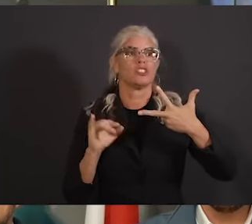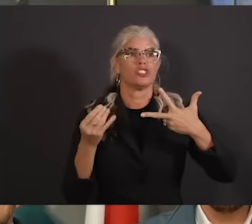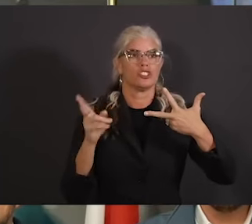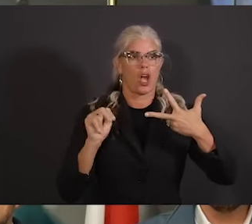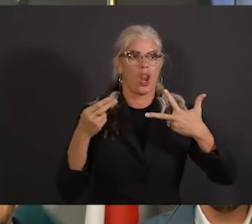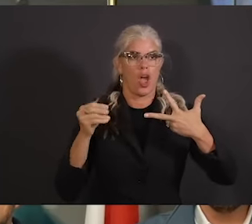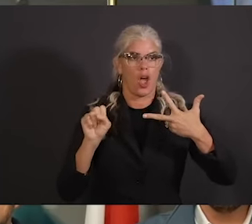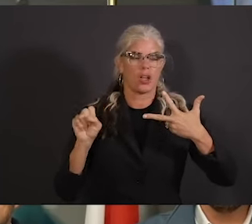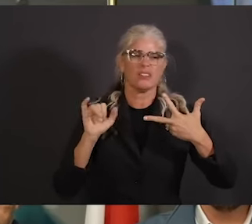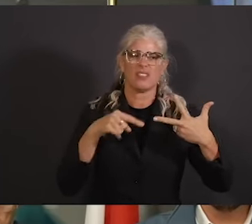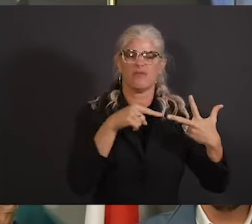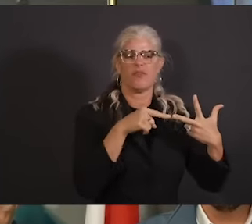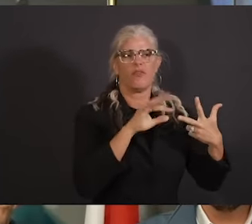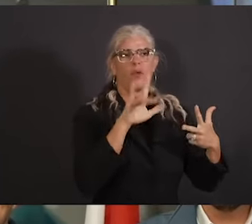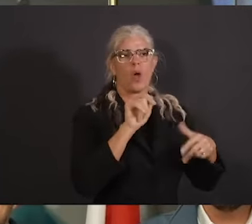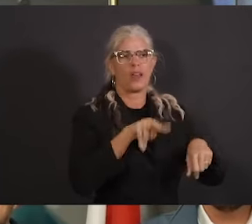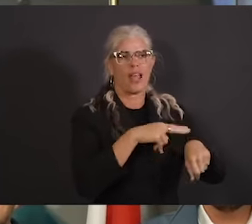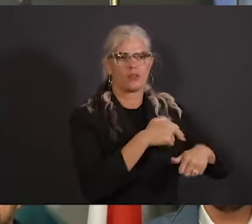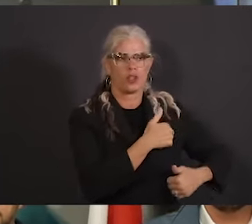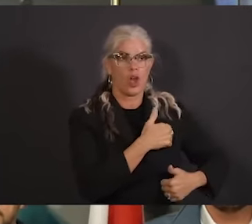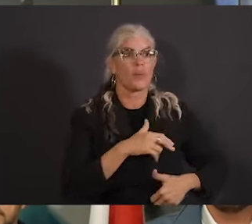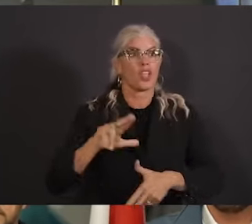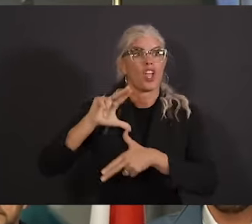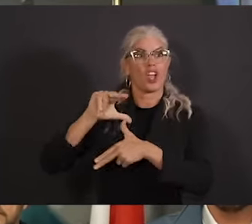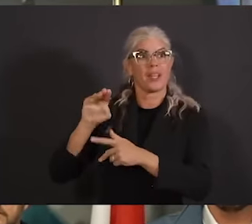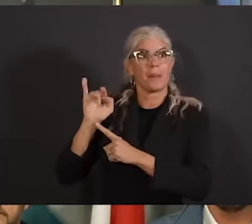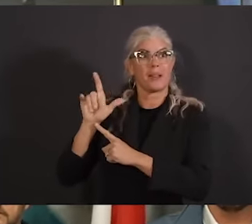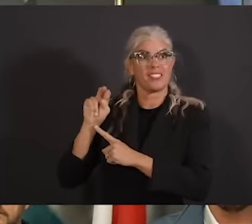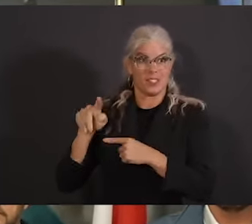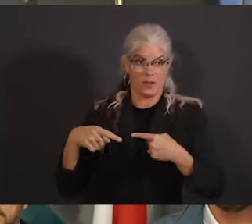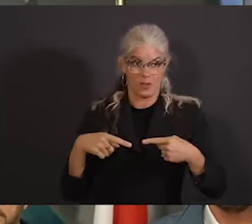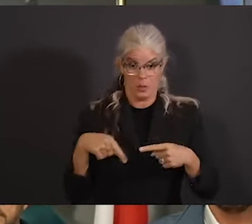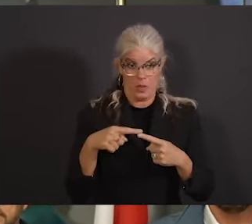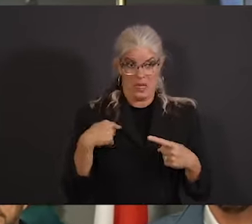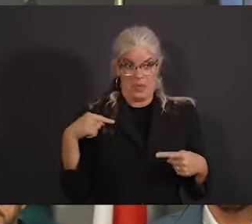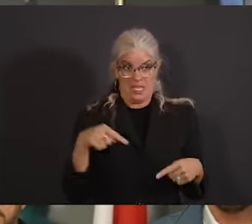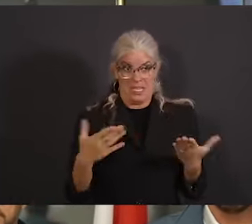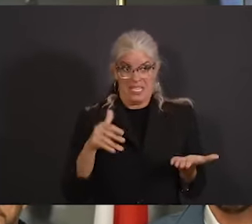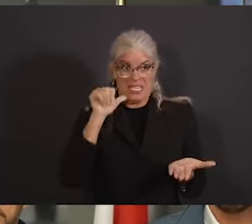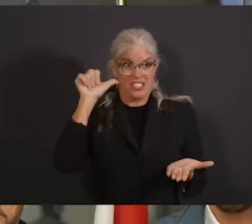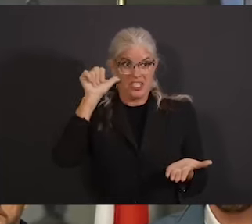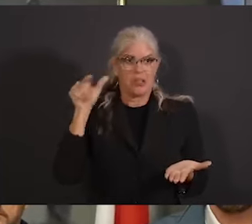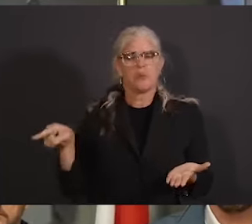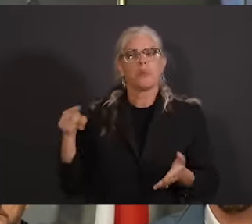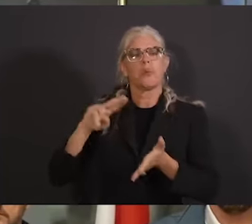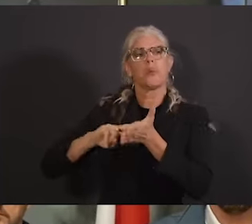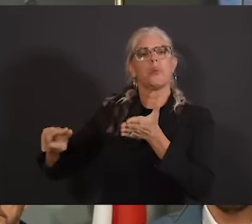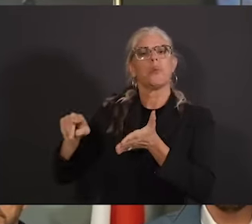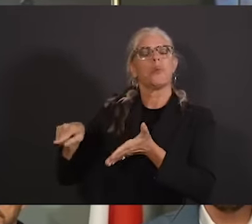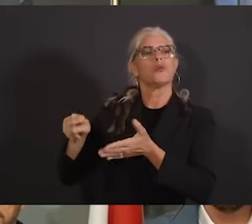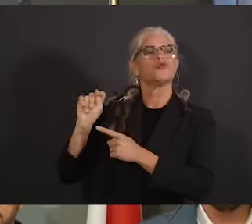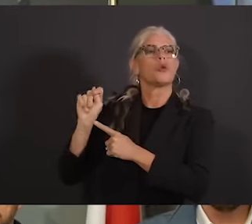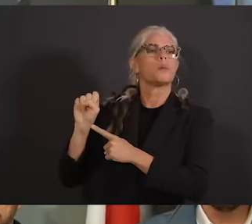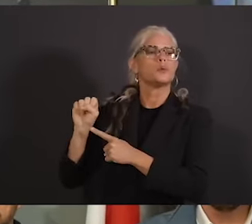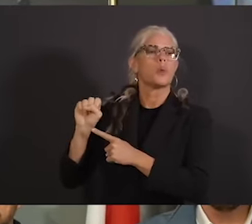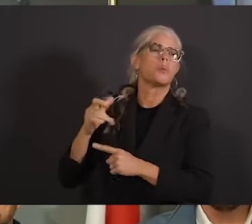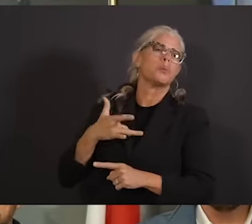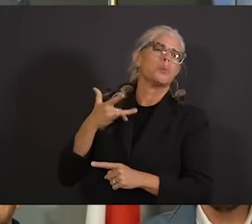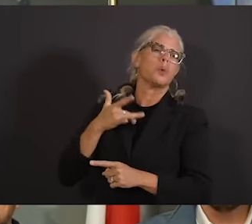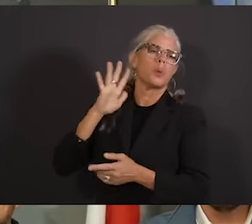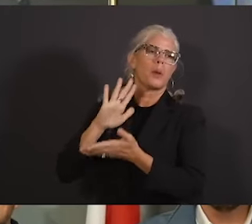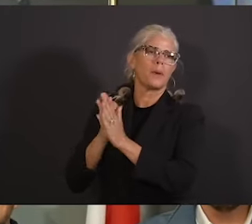National Guard. Hurricane Milton, when we were here yesterday morning, said this is a tropical storm, might become a hurricane yesterday,